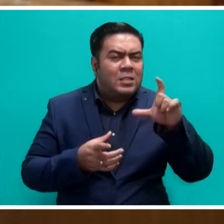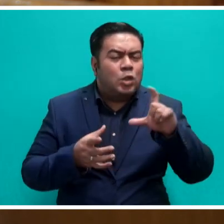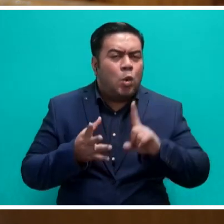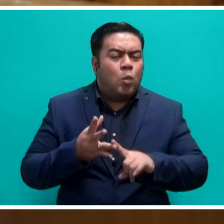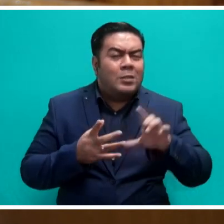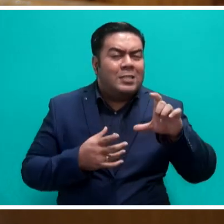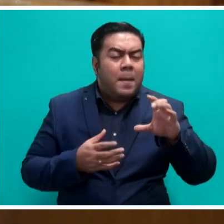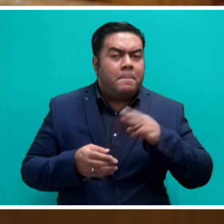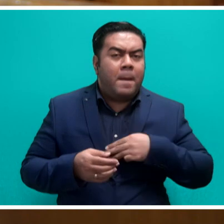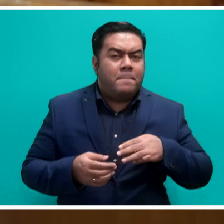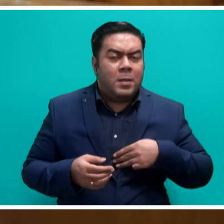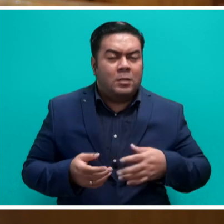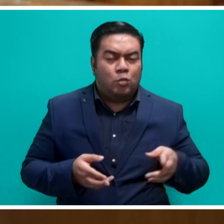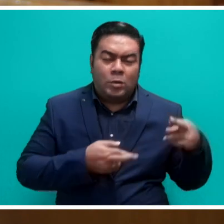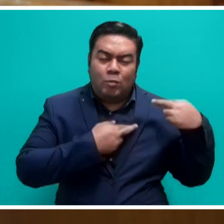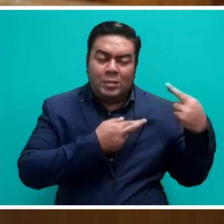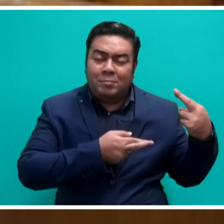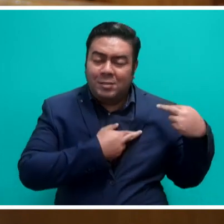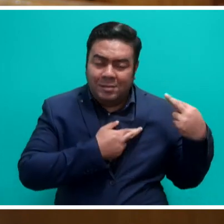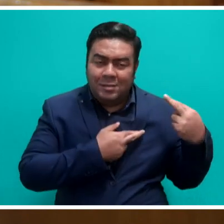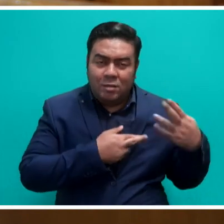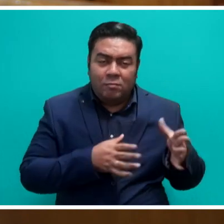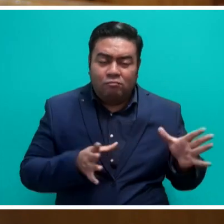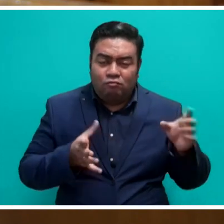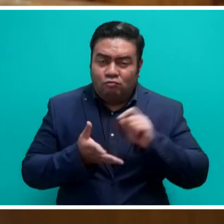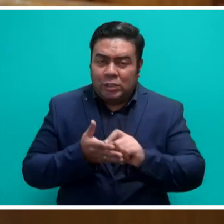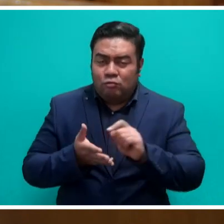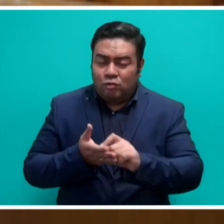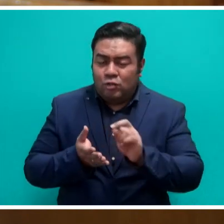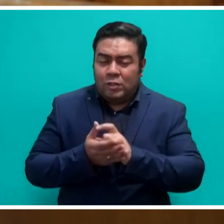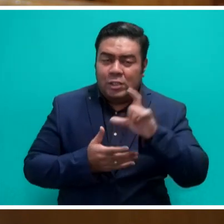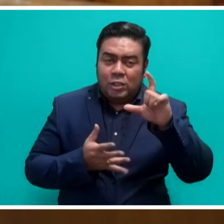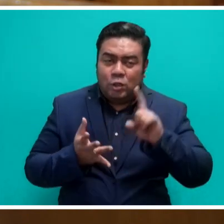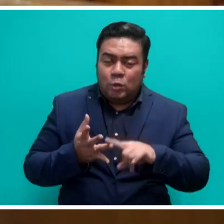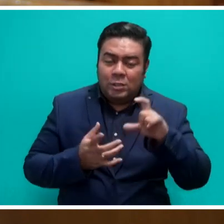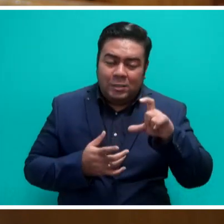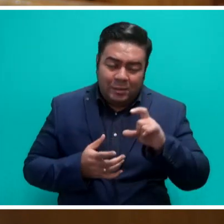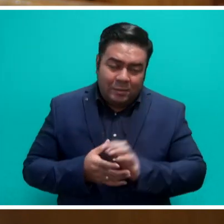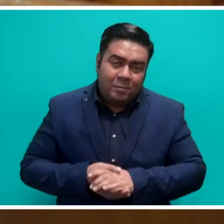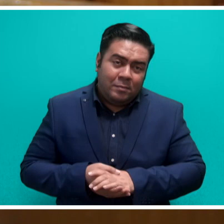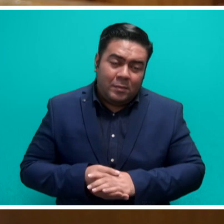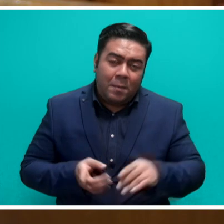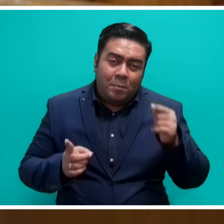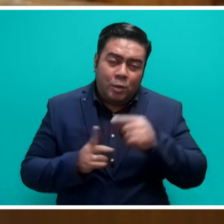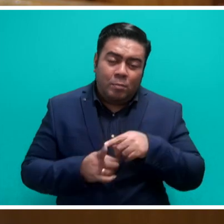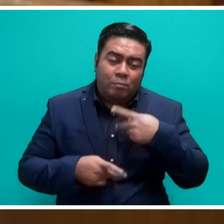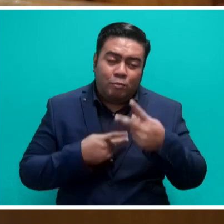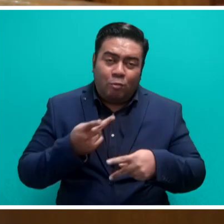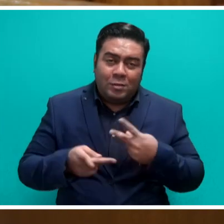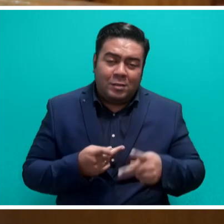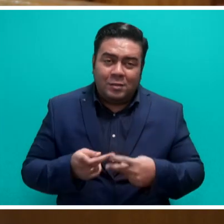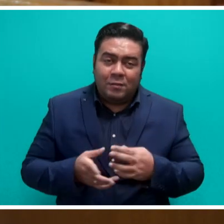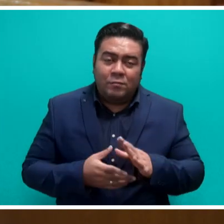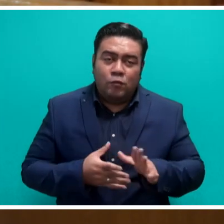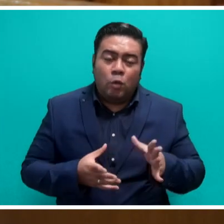members, responsibilities of the Secretary to the COC, the appointment process for constitutional